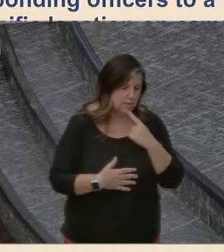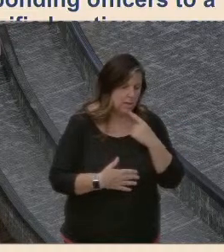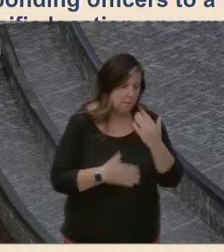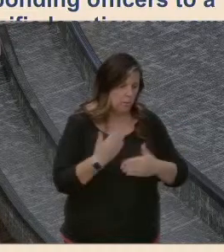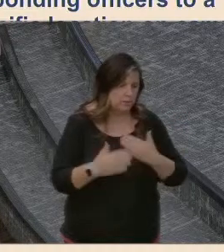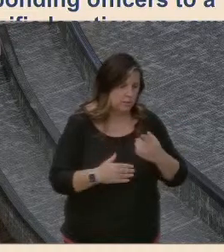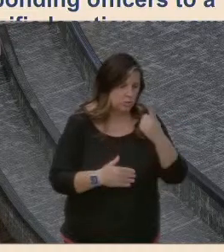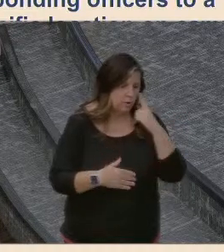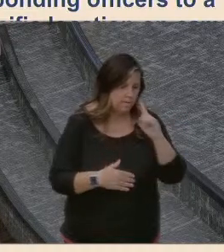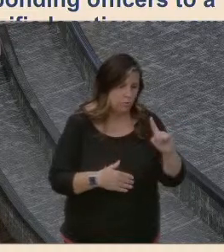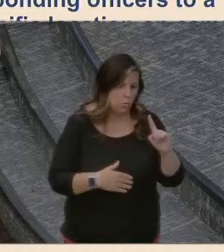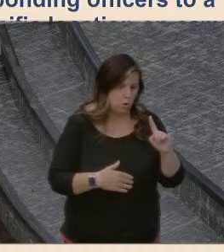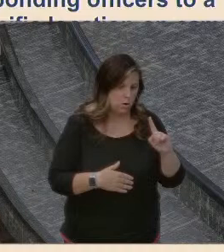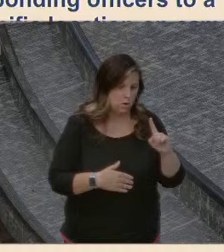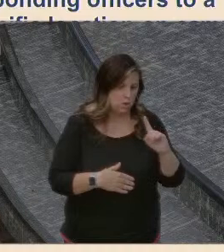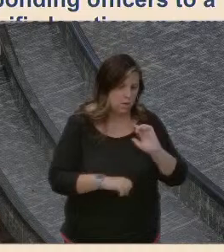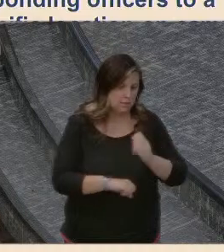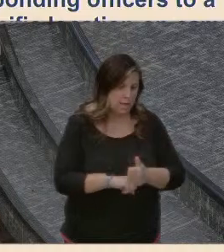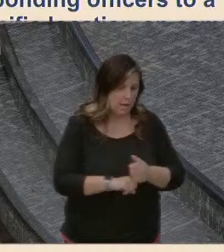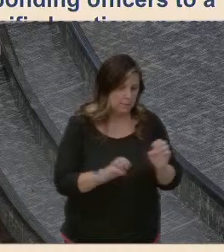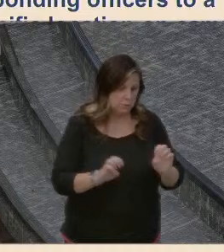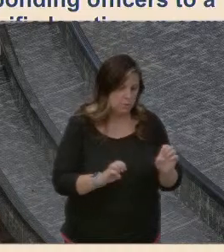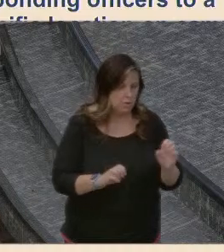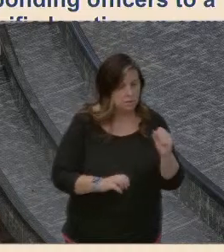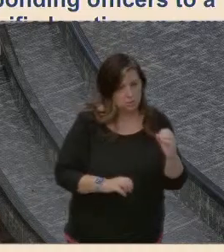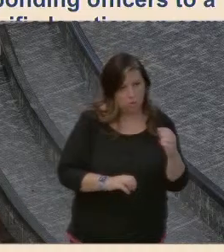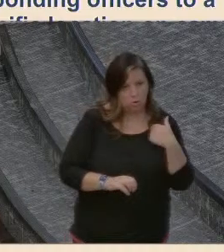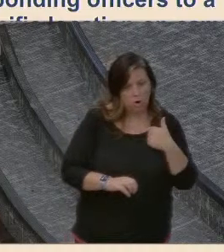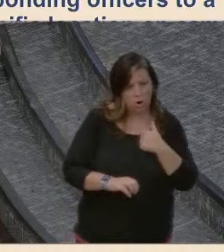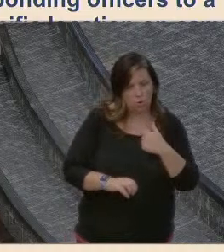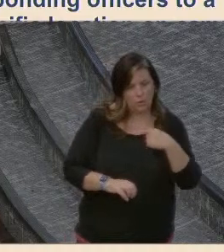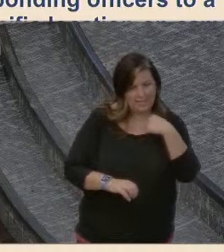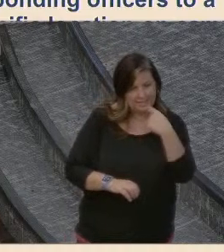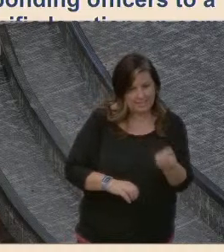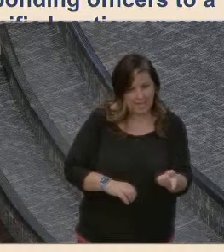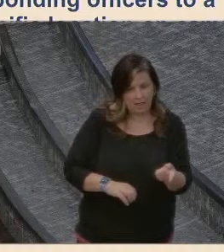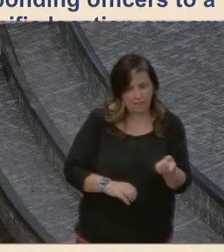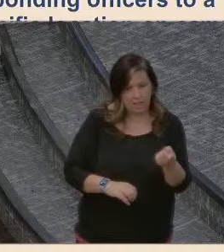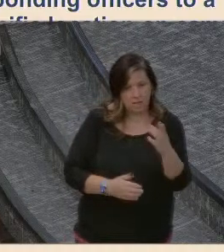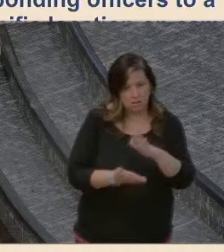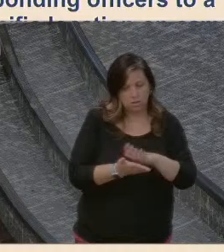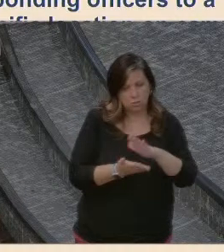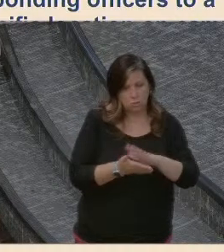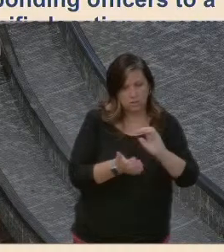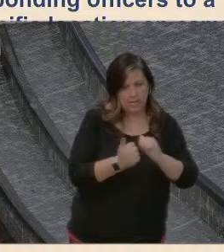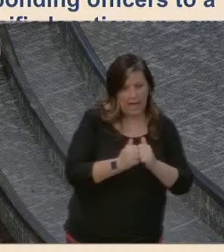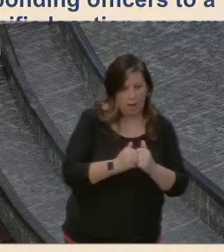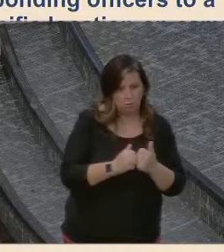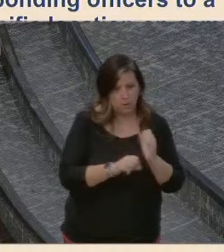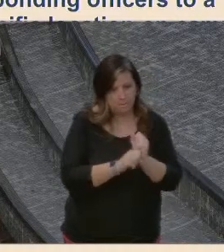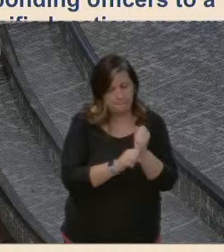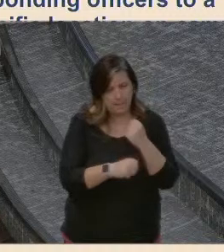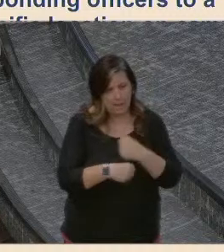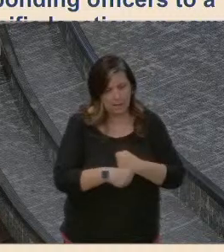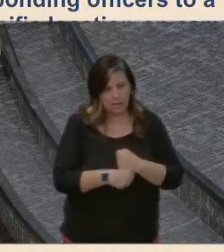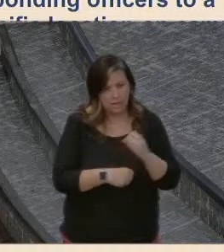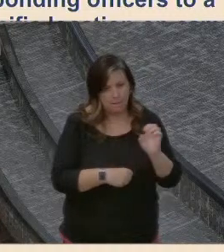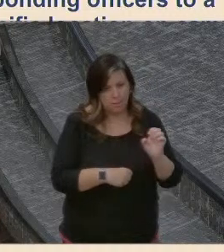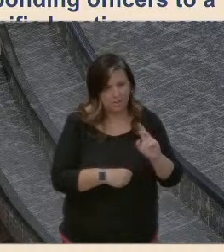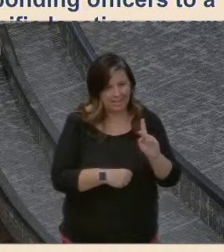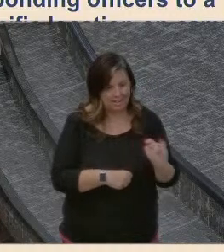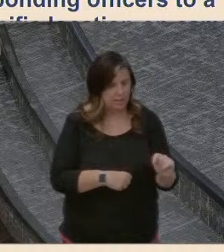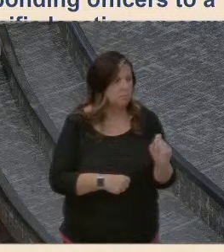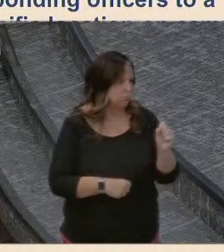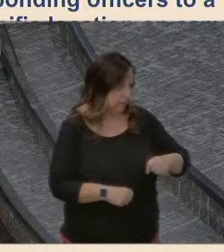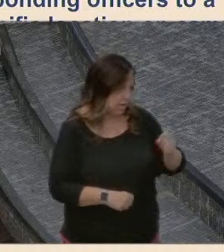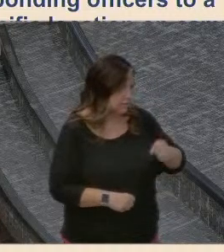kits. So are we telling schools how to put together emergency kits? What? Yes, ma'am. The procedure part? Yes, ma'am, and they have